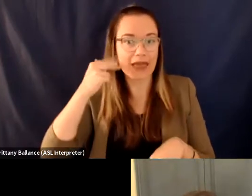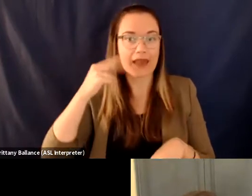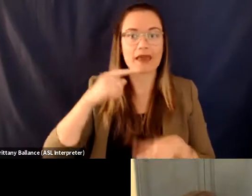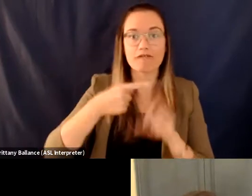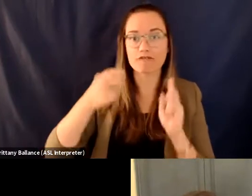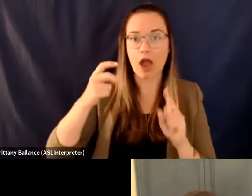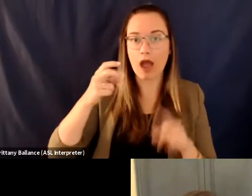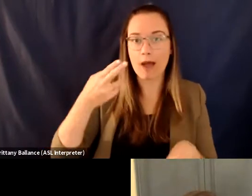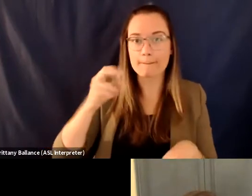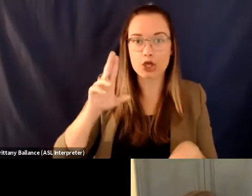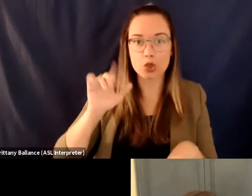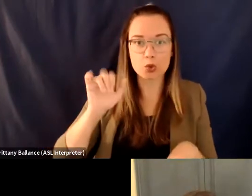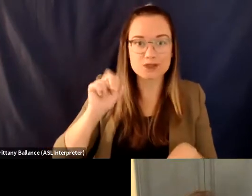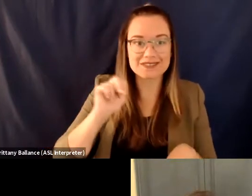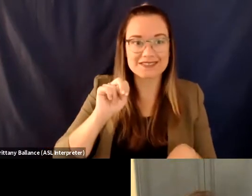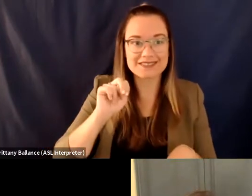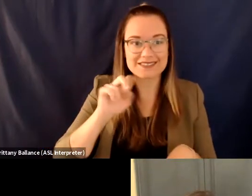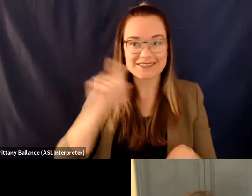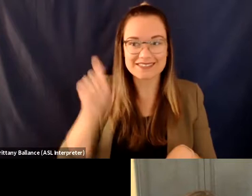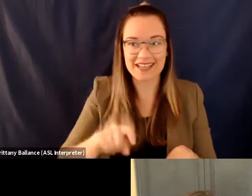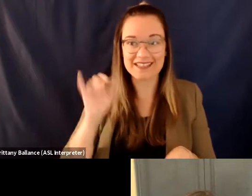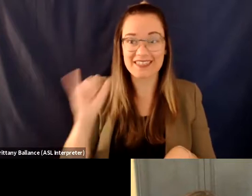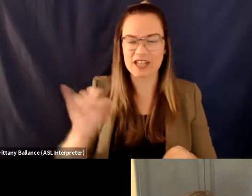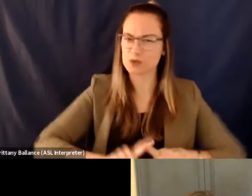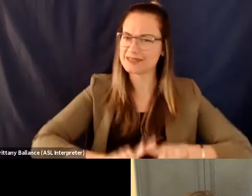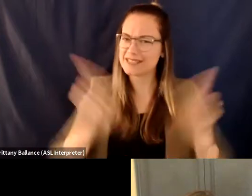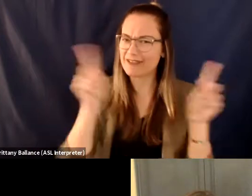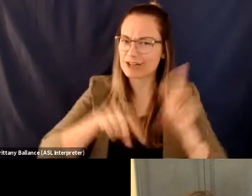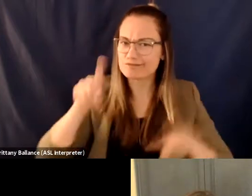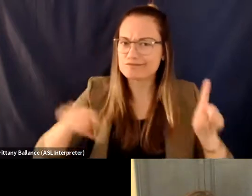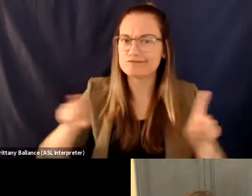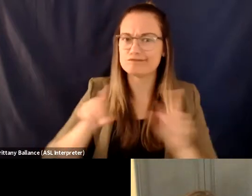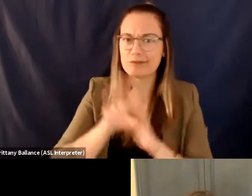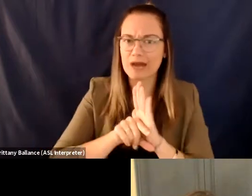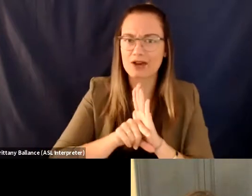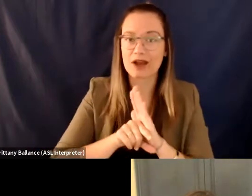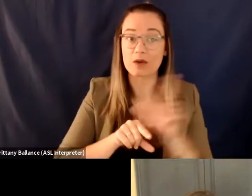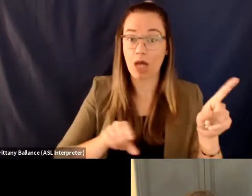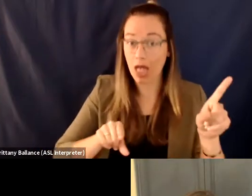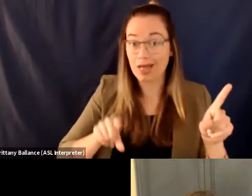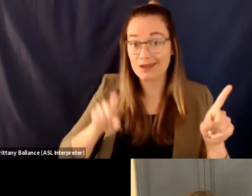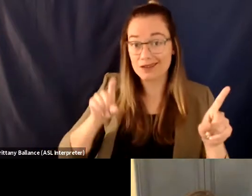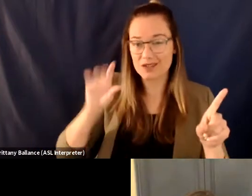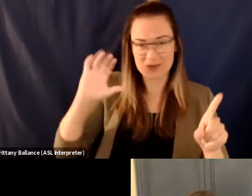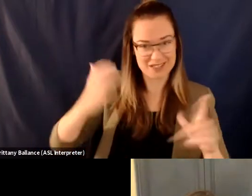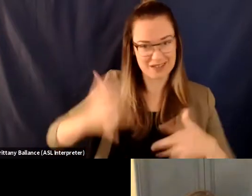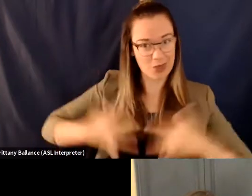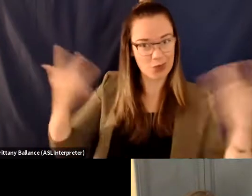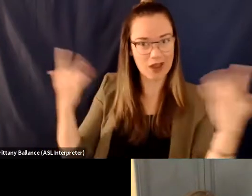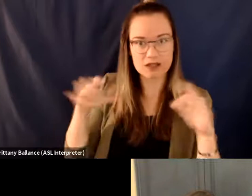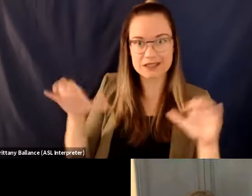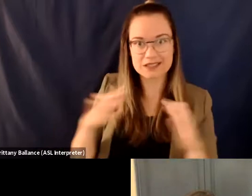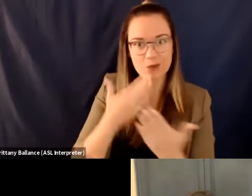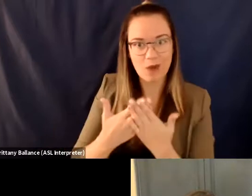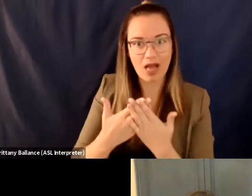so anyway, you must have been so thrilled that he did so well. I mean, he could have